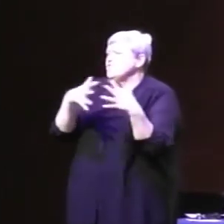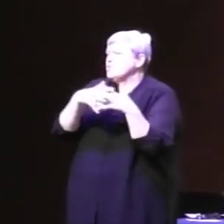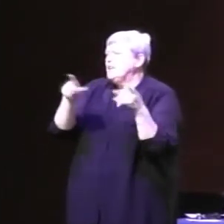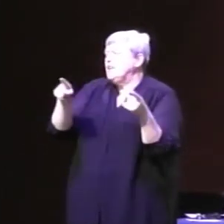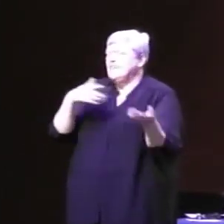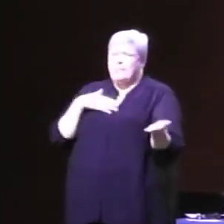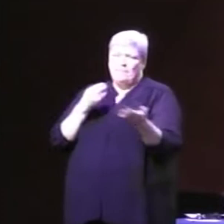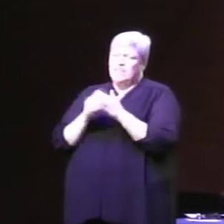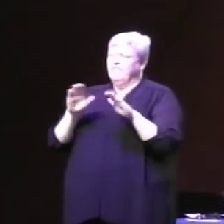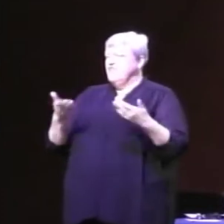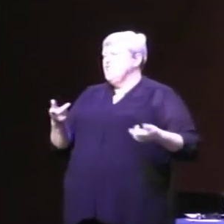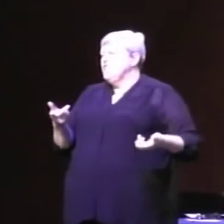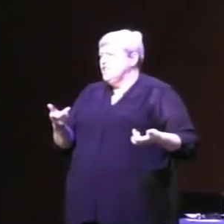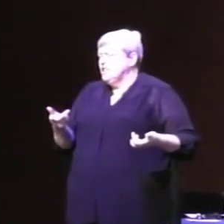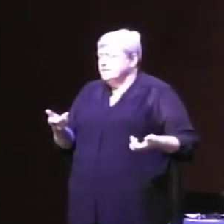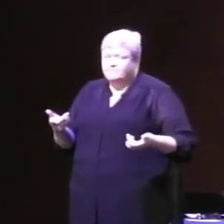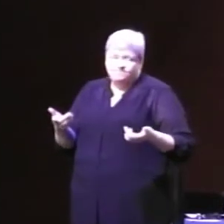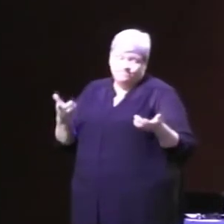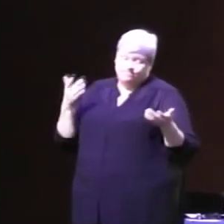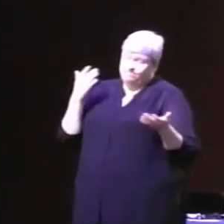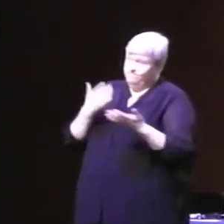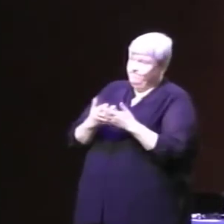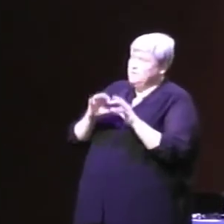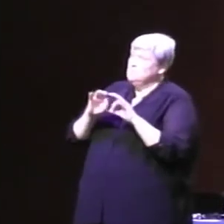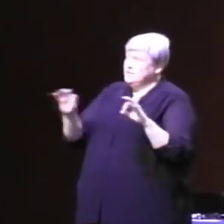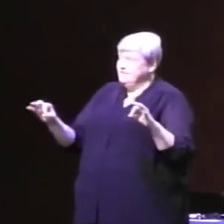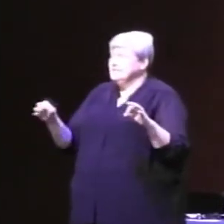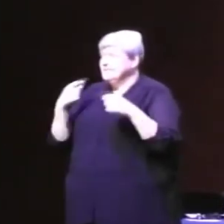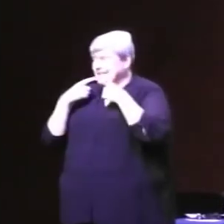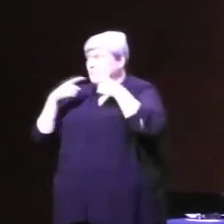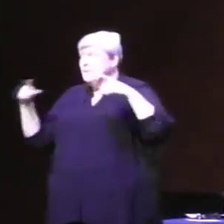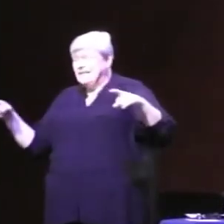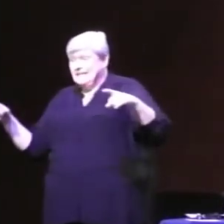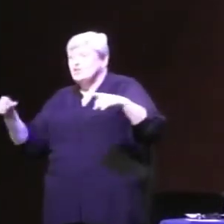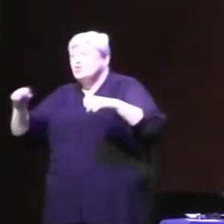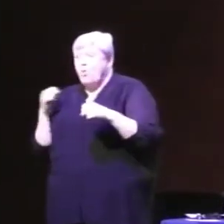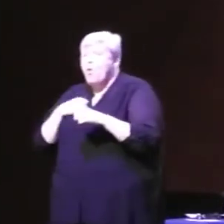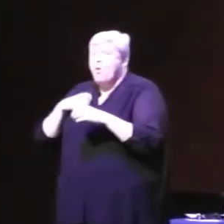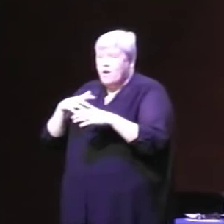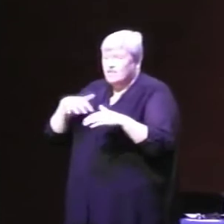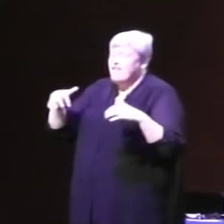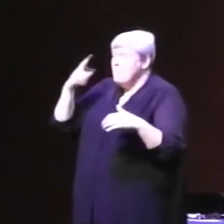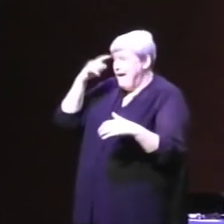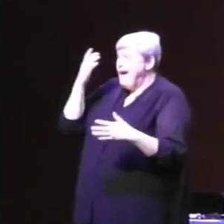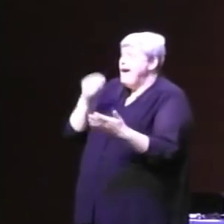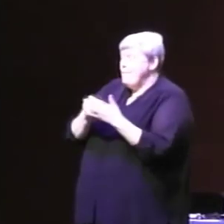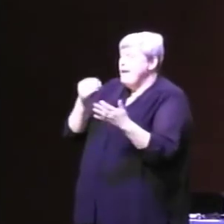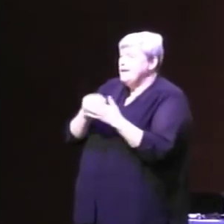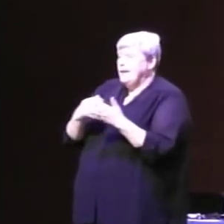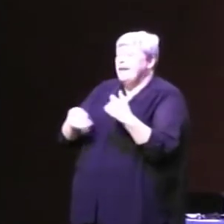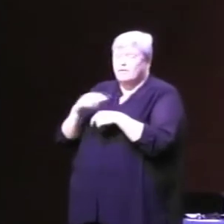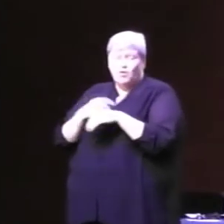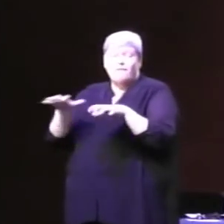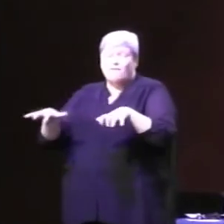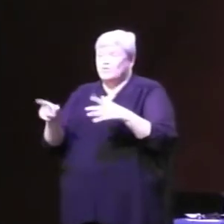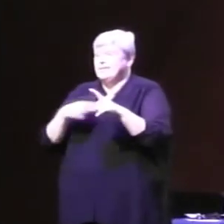money. Privately, it is admitted that the Scottish Government could have had the money if they had not foolishly frozen the council tax